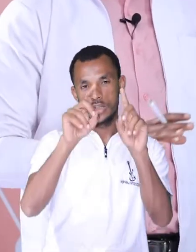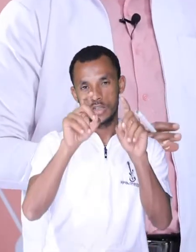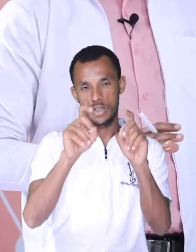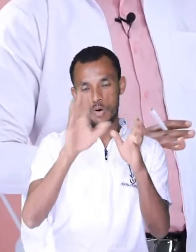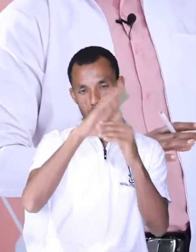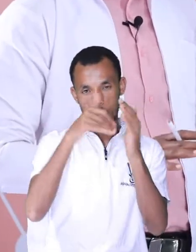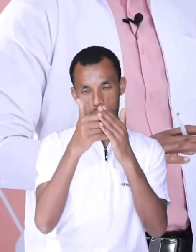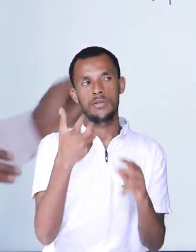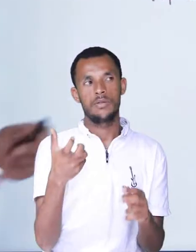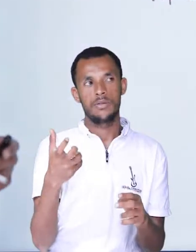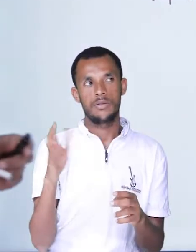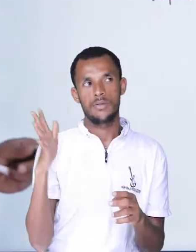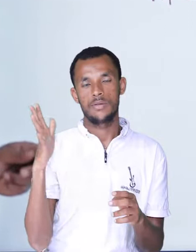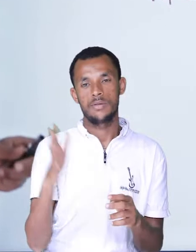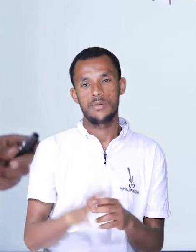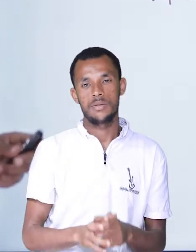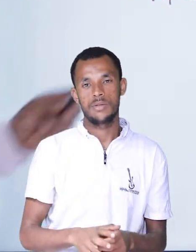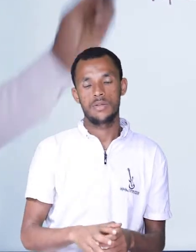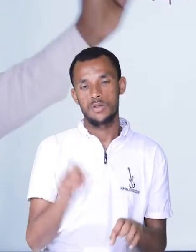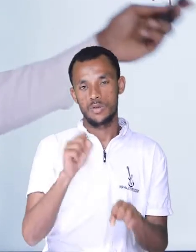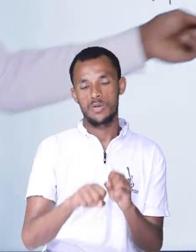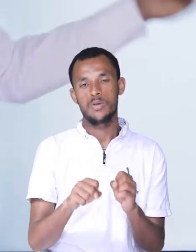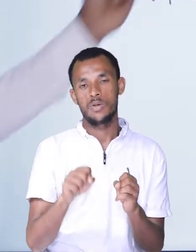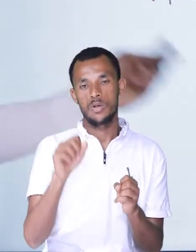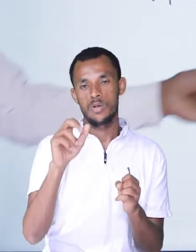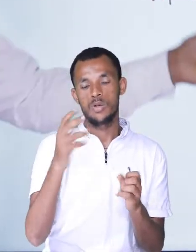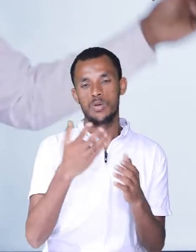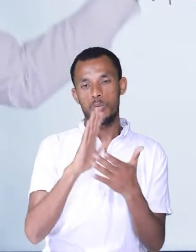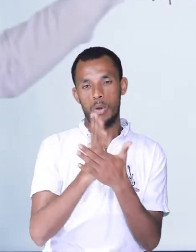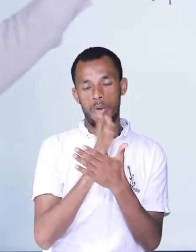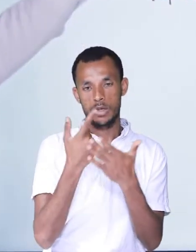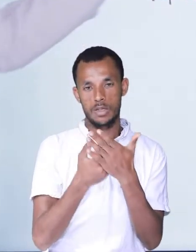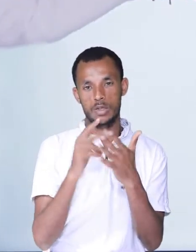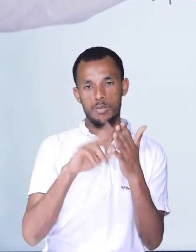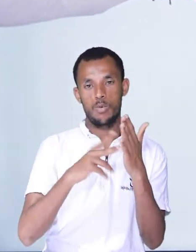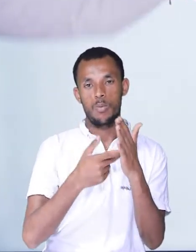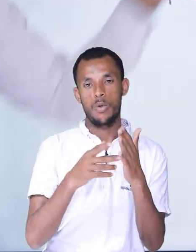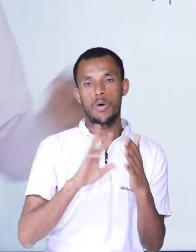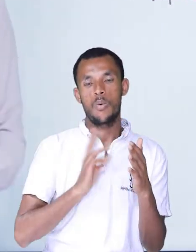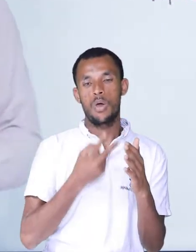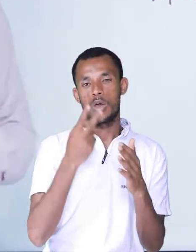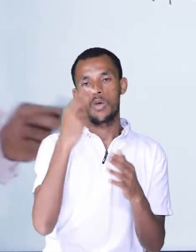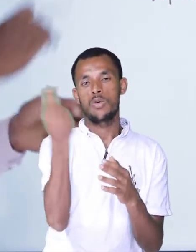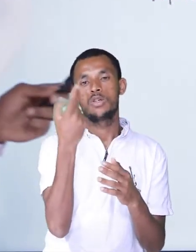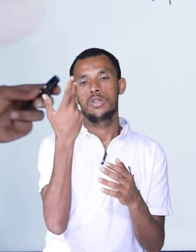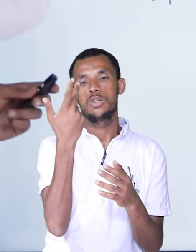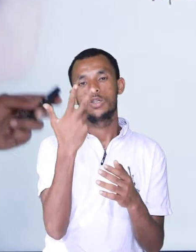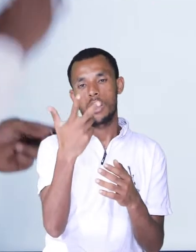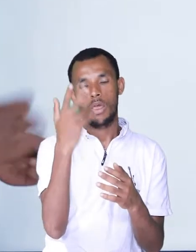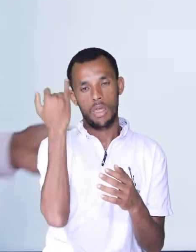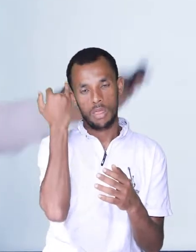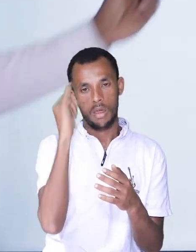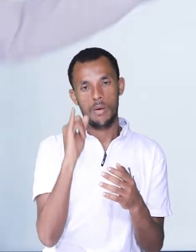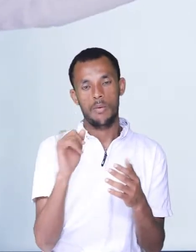this of all possibilities. So to minimize this, we use these 3 theorems.